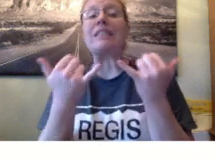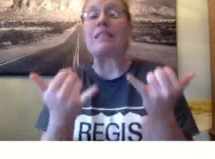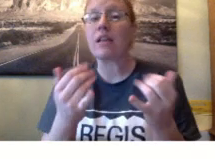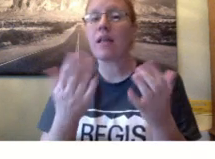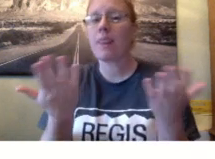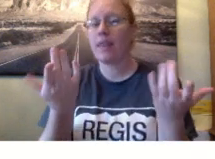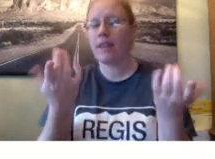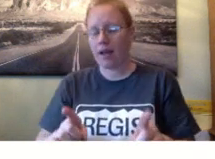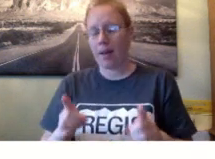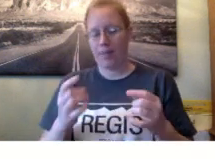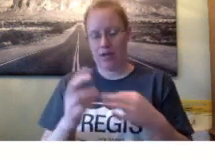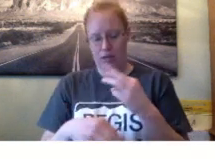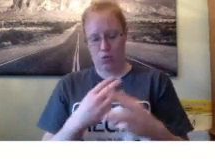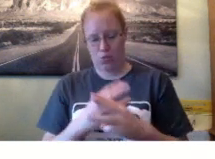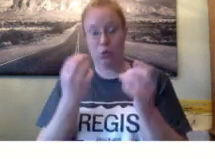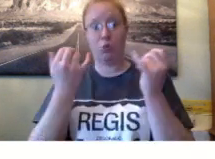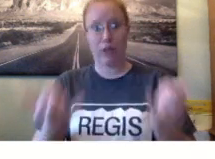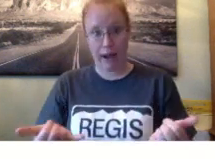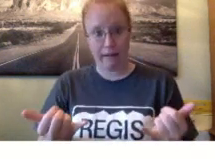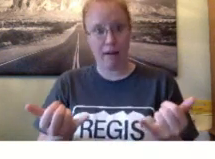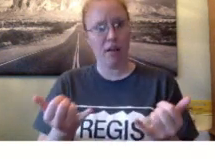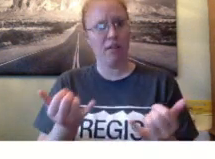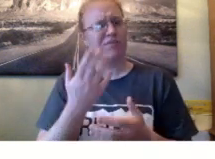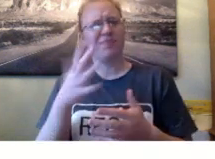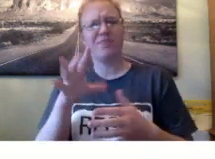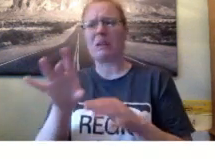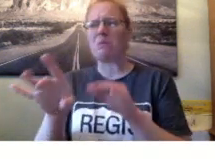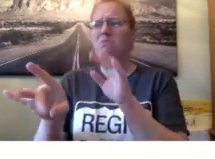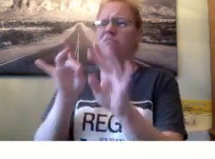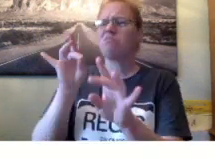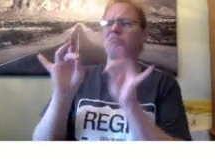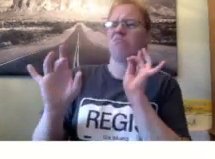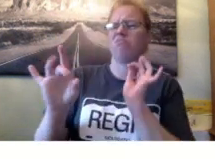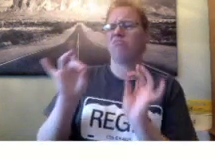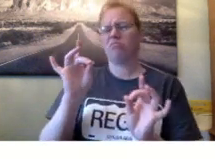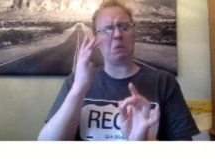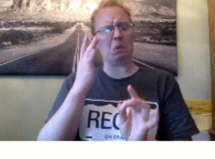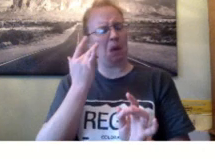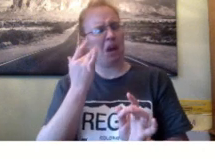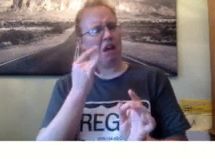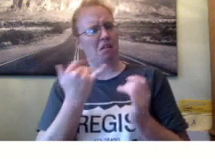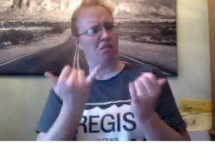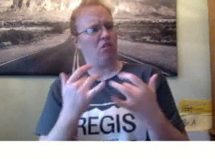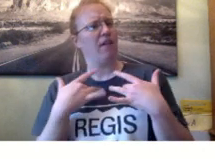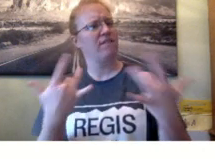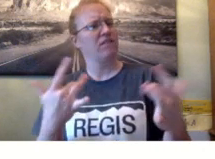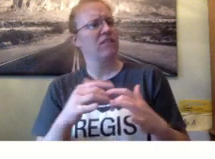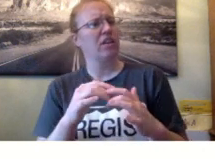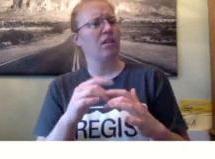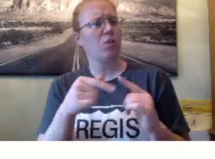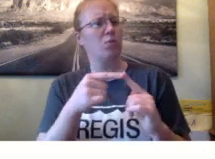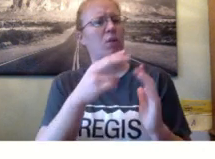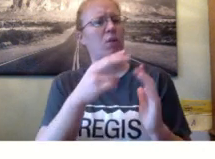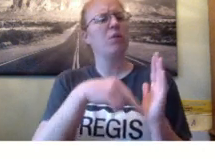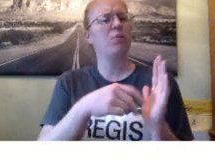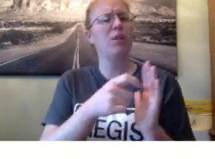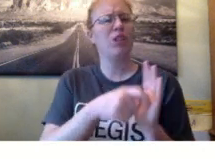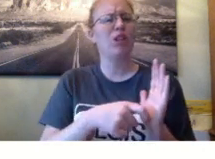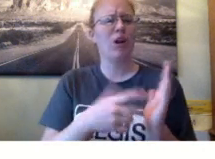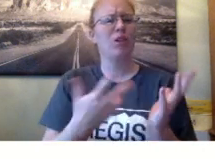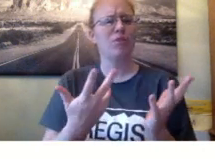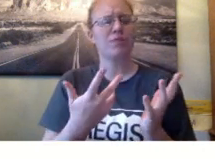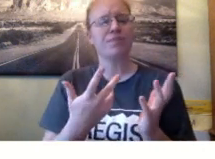that are going on in our world today. And we'll kind of pick out why we see that it's a current event and how we know it is when we'll read the article in a second,